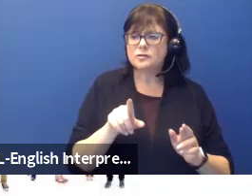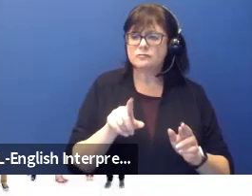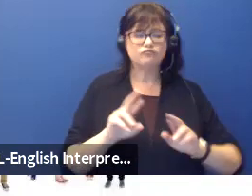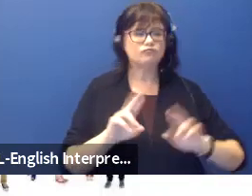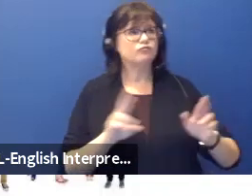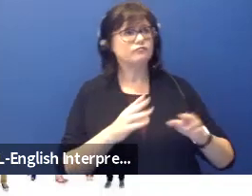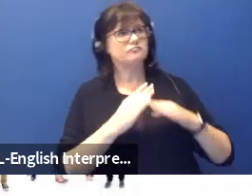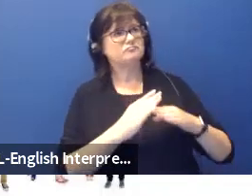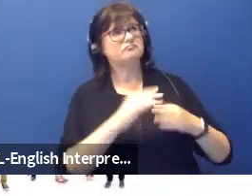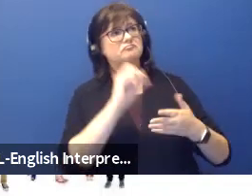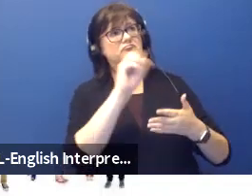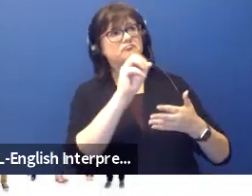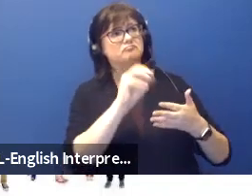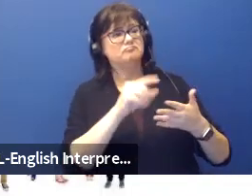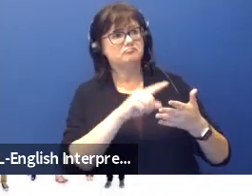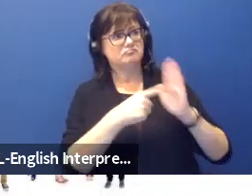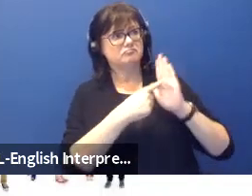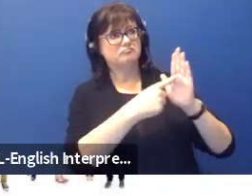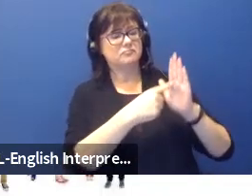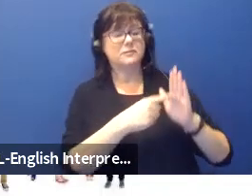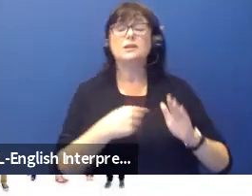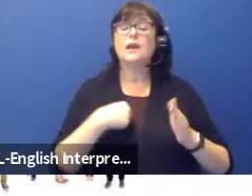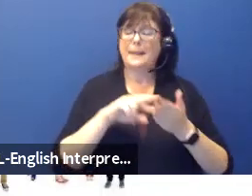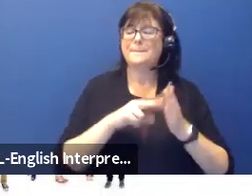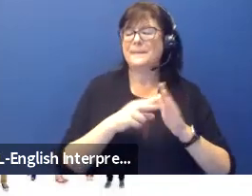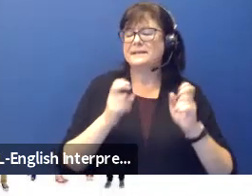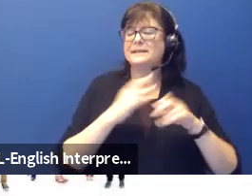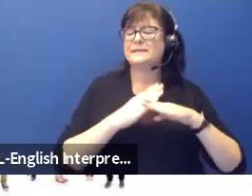And I mean defend it in terms of a file audit.